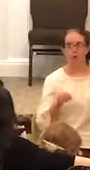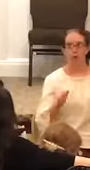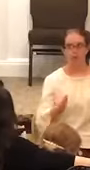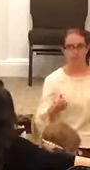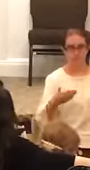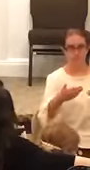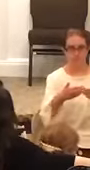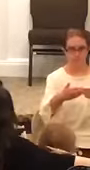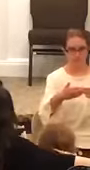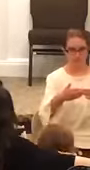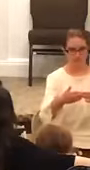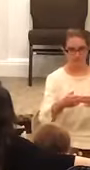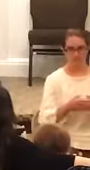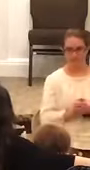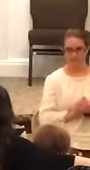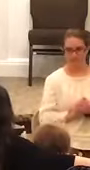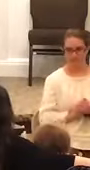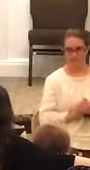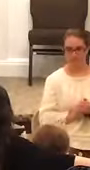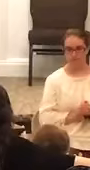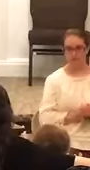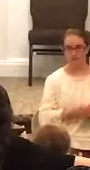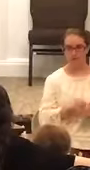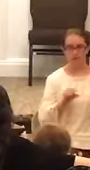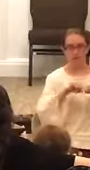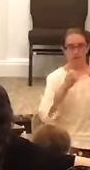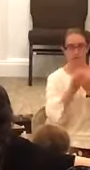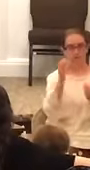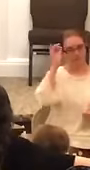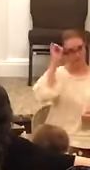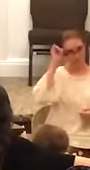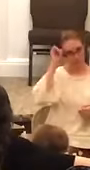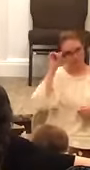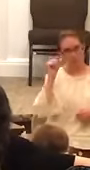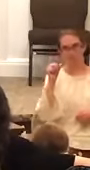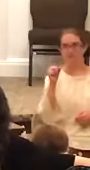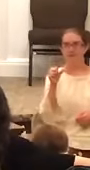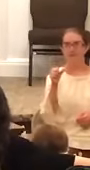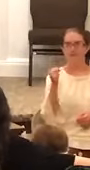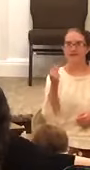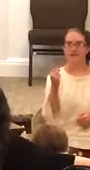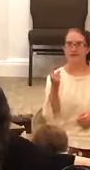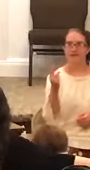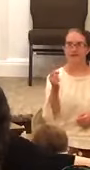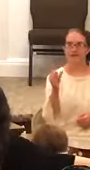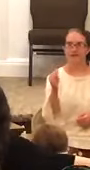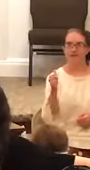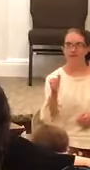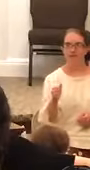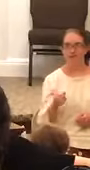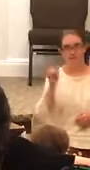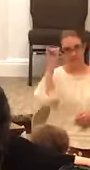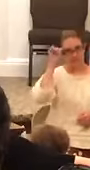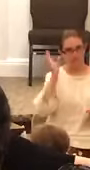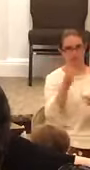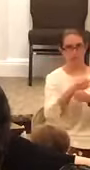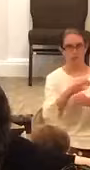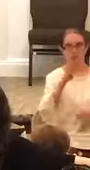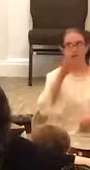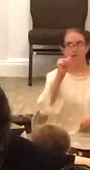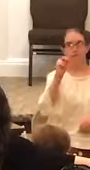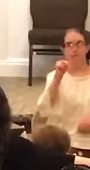and no, you know, and so a guy had a group of cows over here. He might have 10 or 12 cows. And so he would take, and he would create a